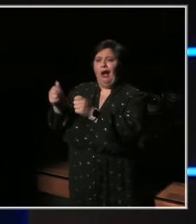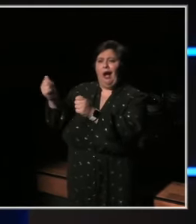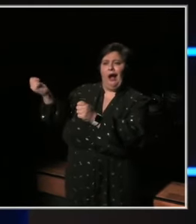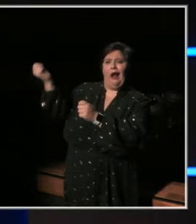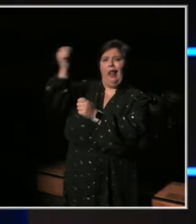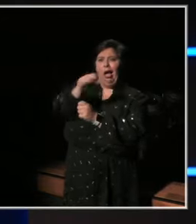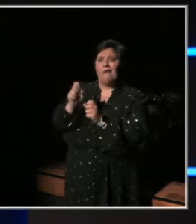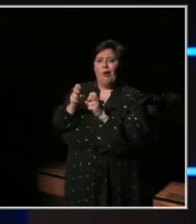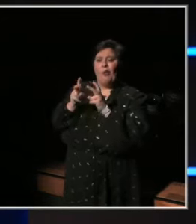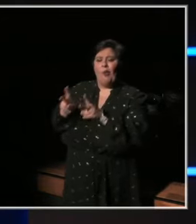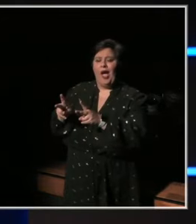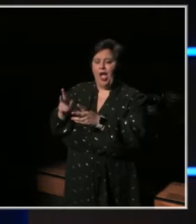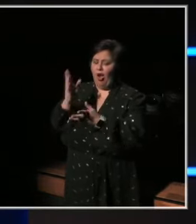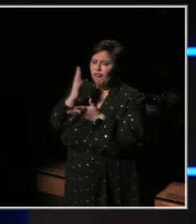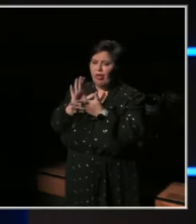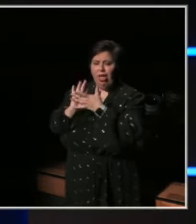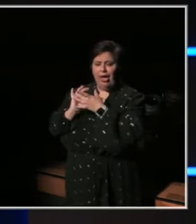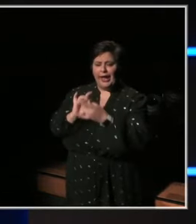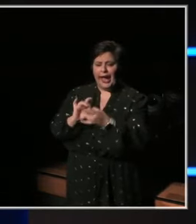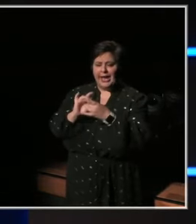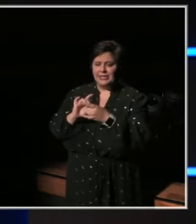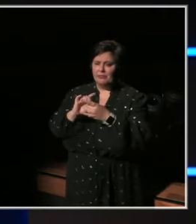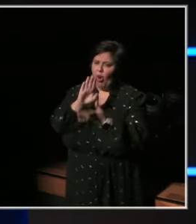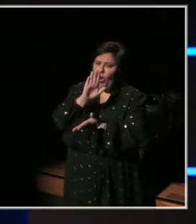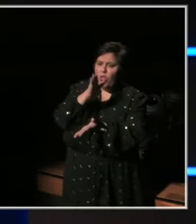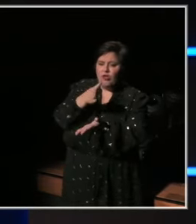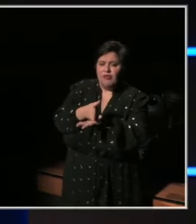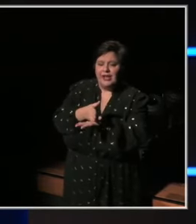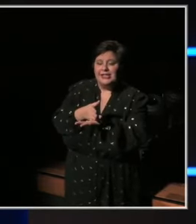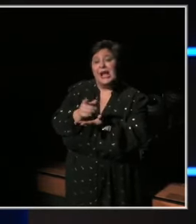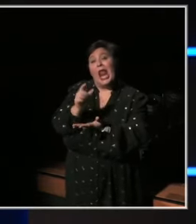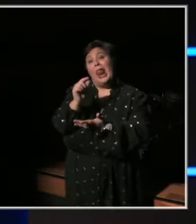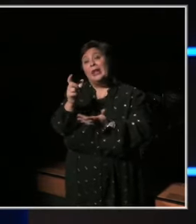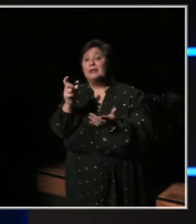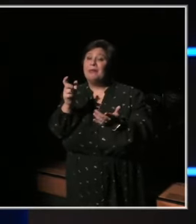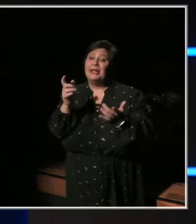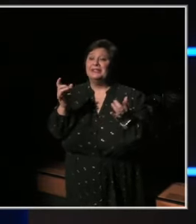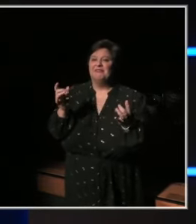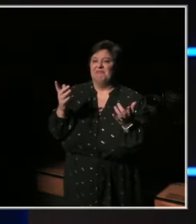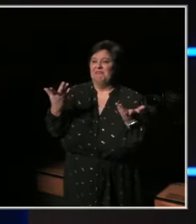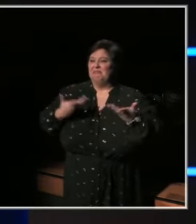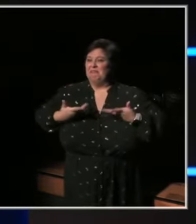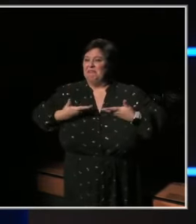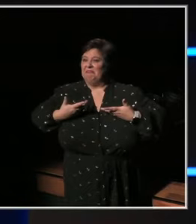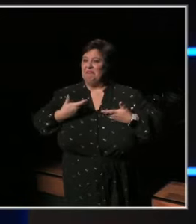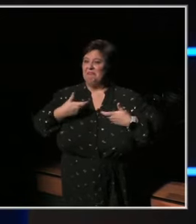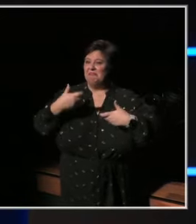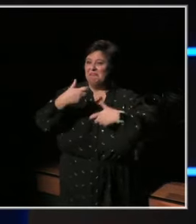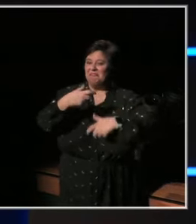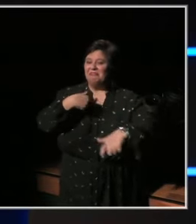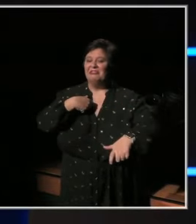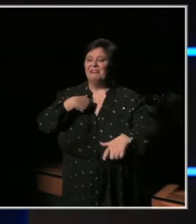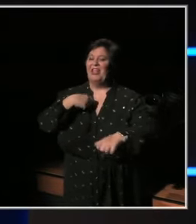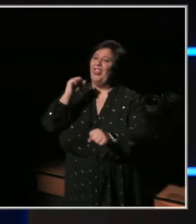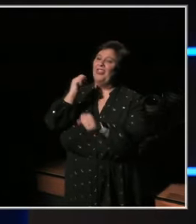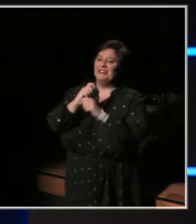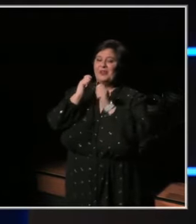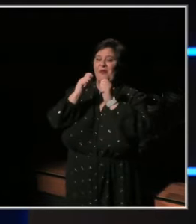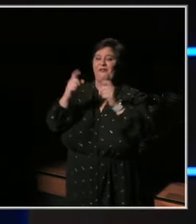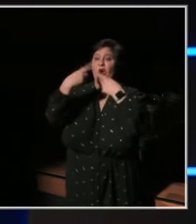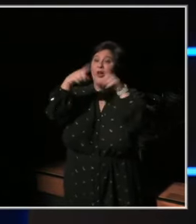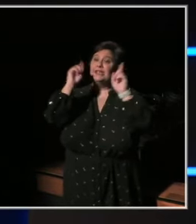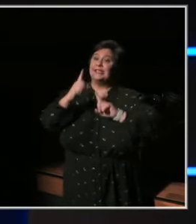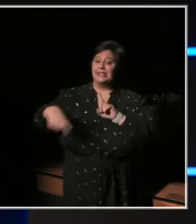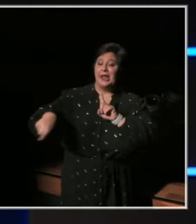way. It was totally engaging while being completely authentic and not a little bit irrelevant. The Grierson Award for the Disney Plus